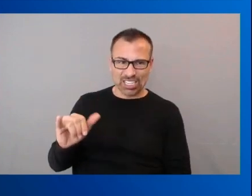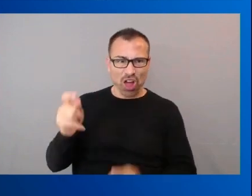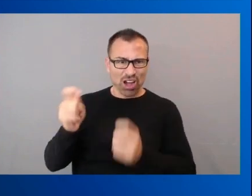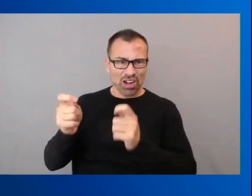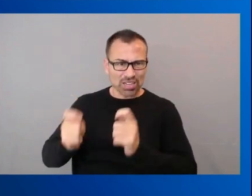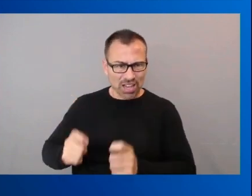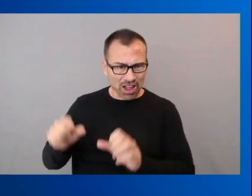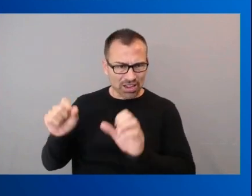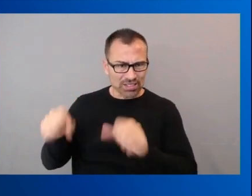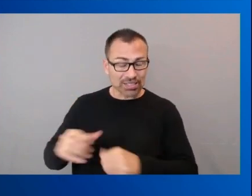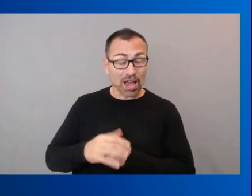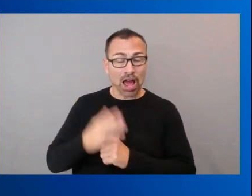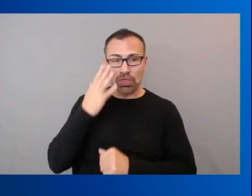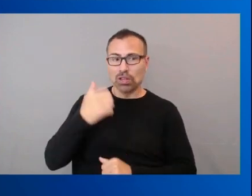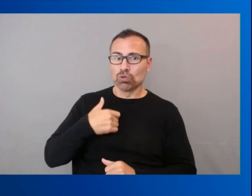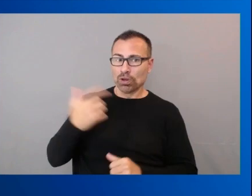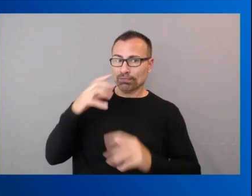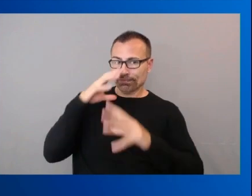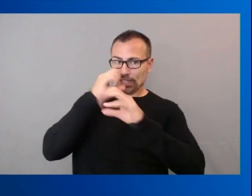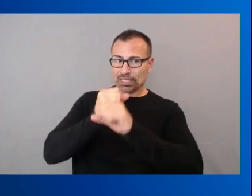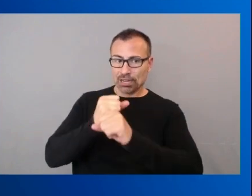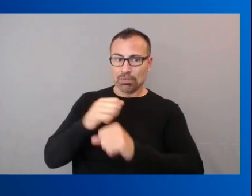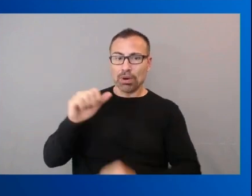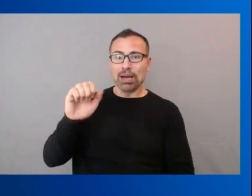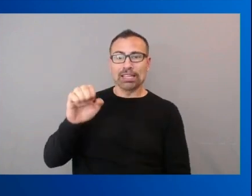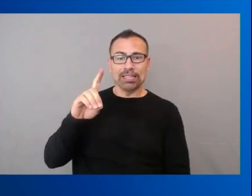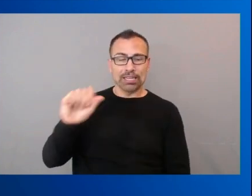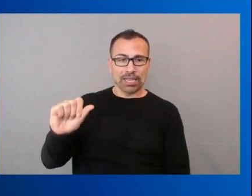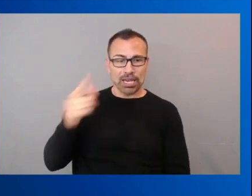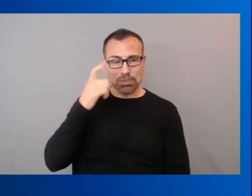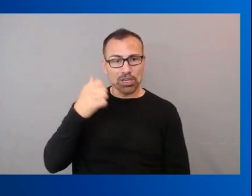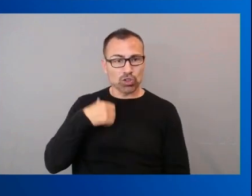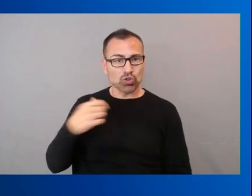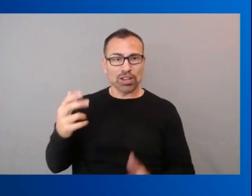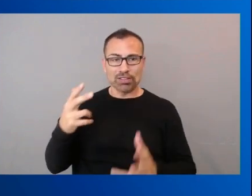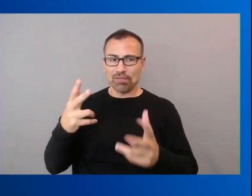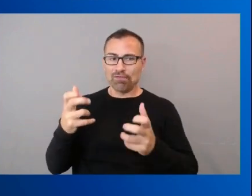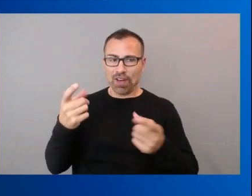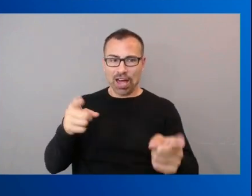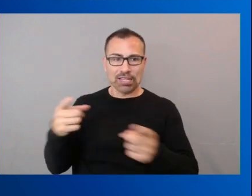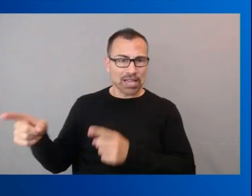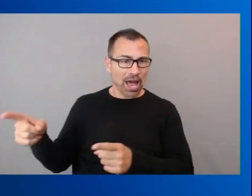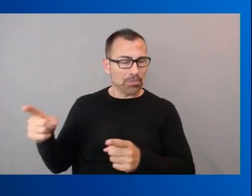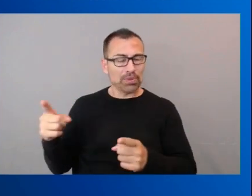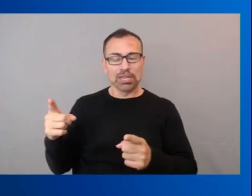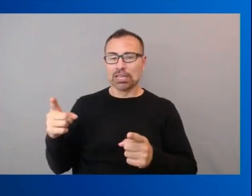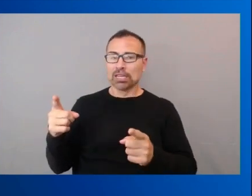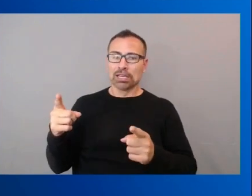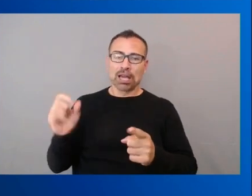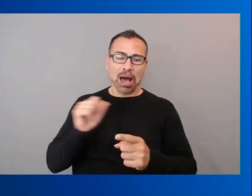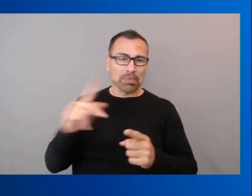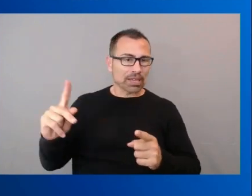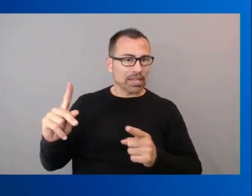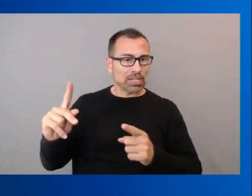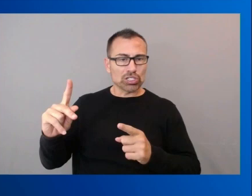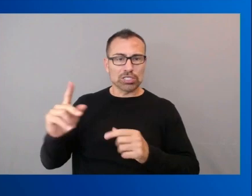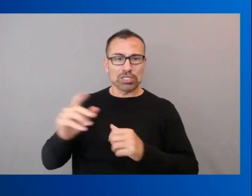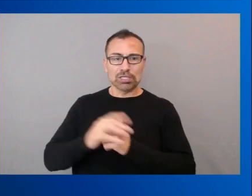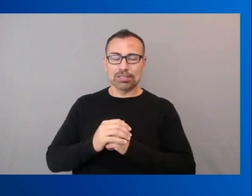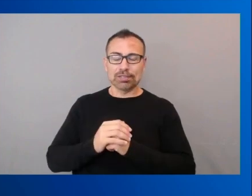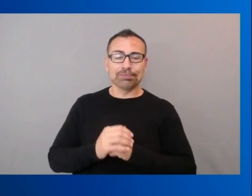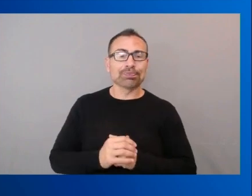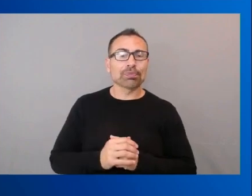you can seriously get some fast-going applications rocking. Now, the thing is